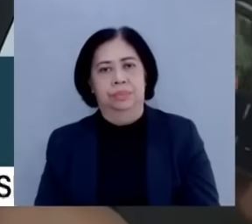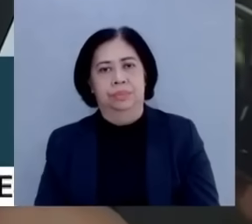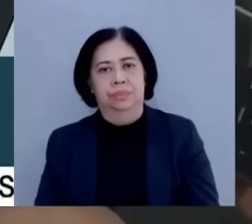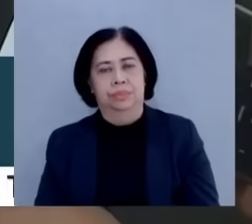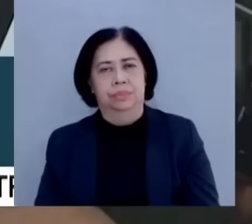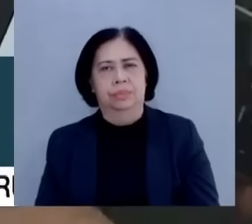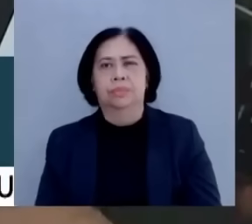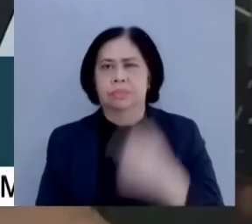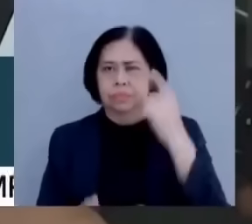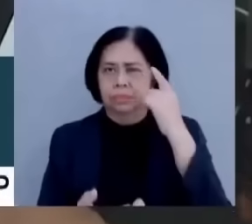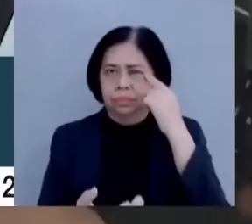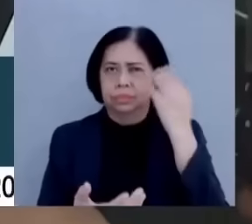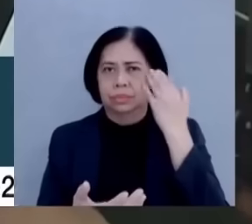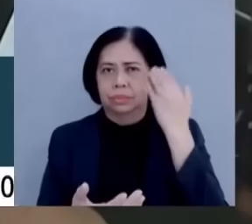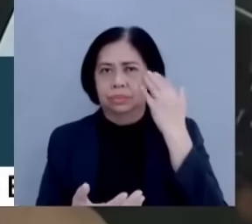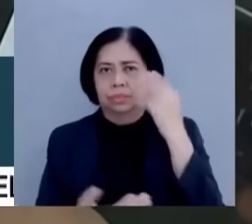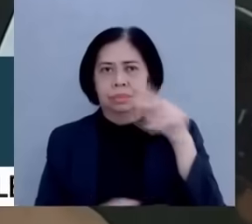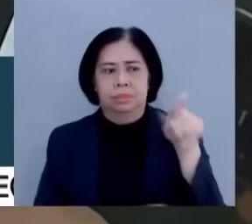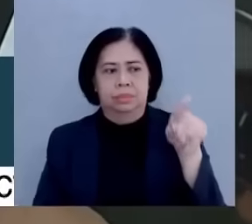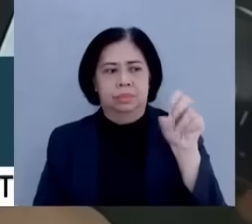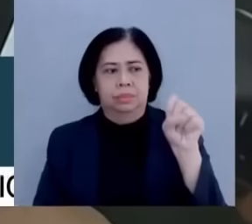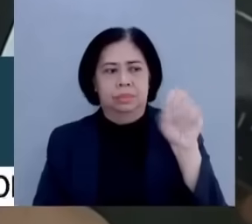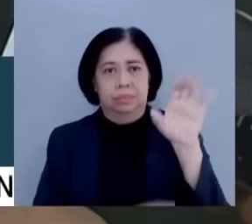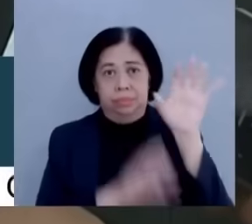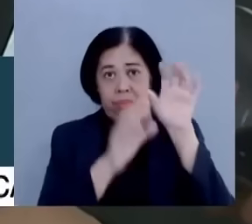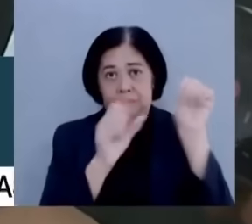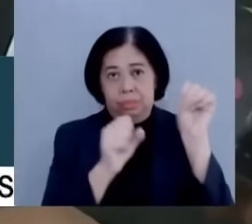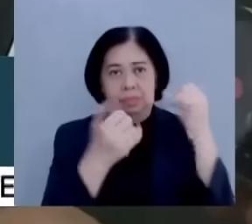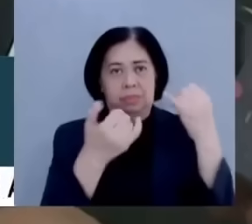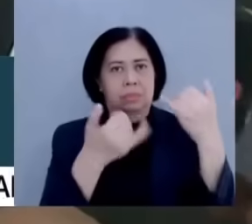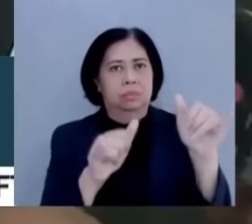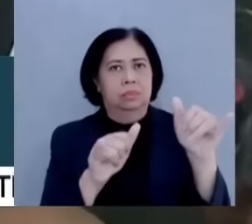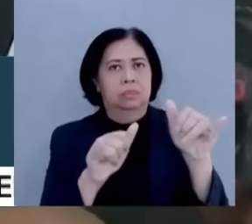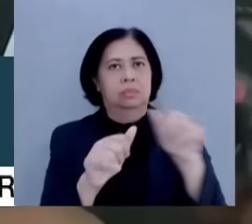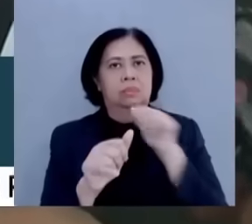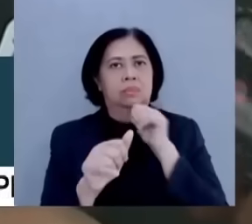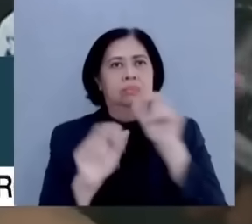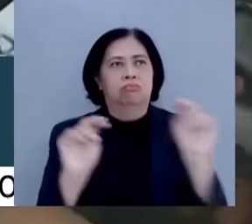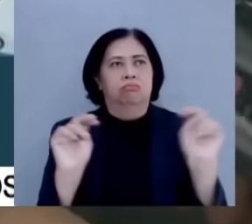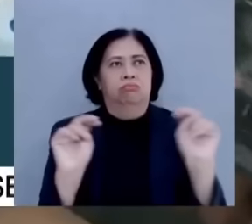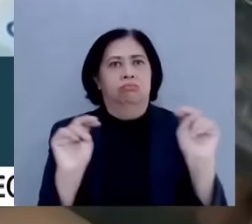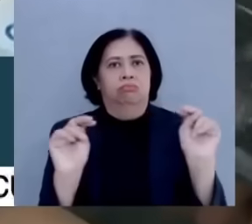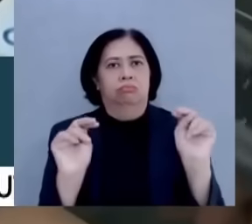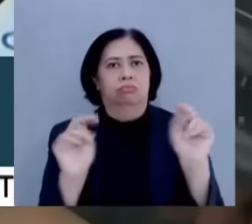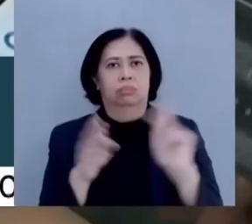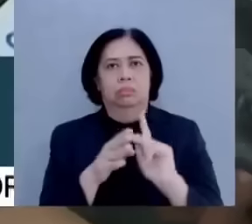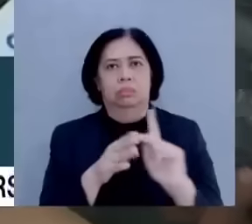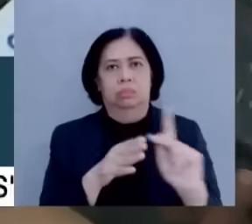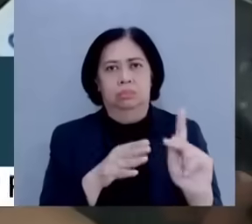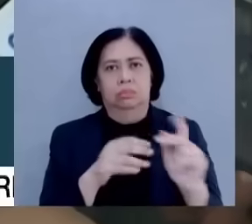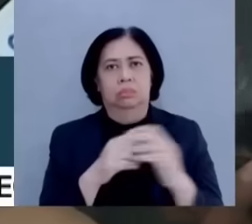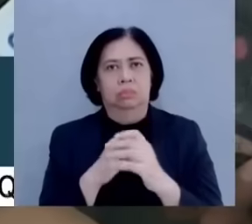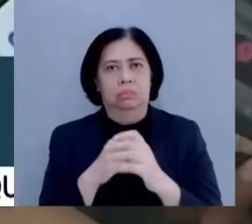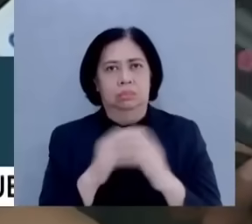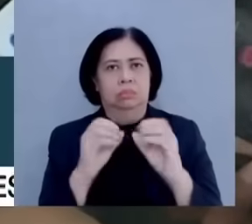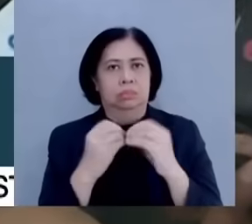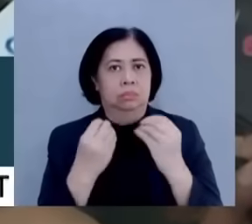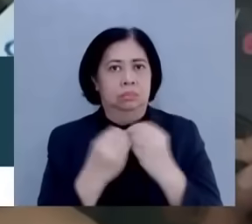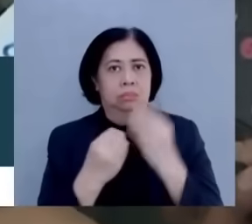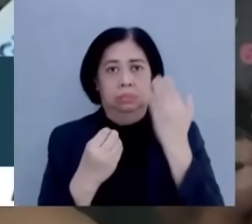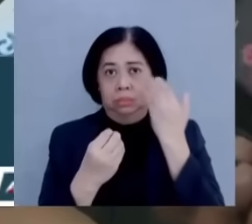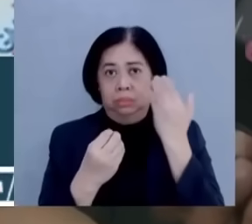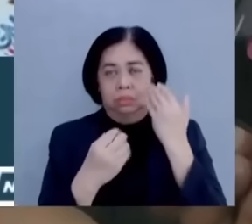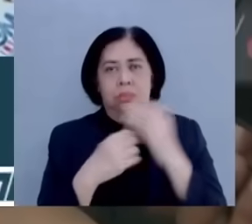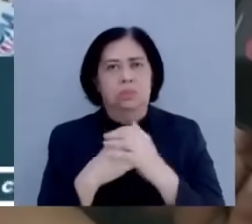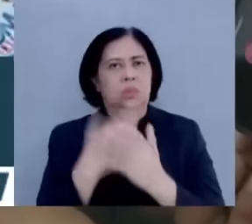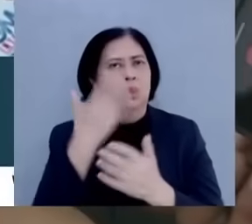Presuming that the PSC is still a non-partisan professional organization,